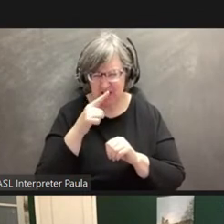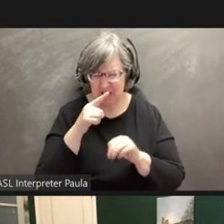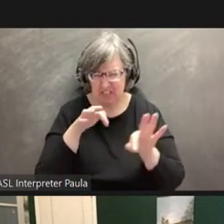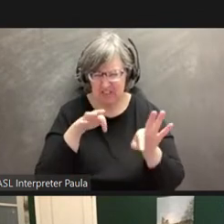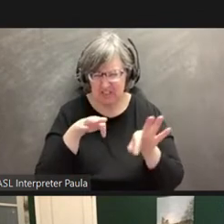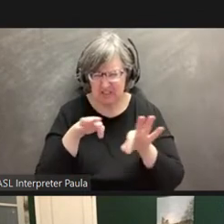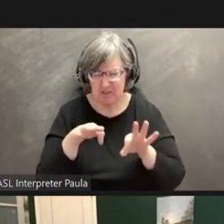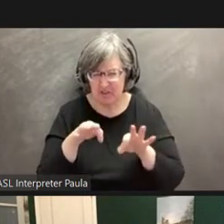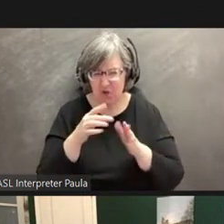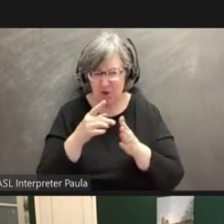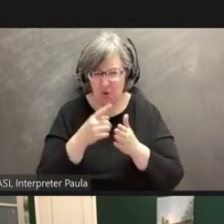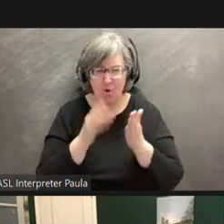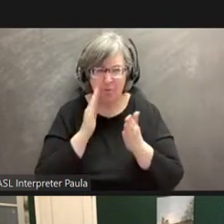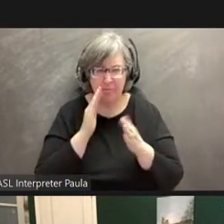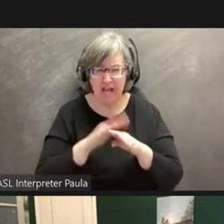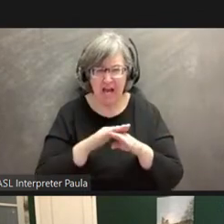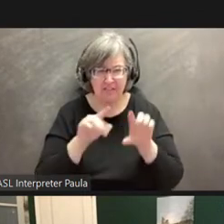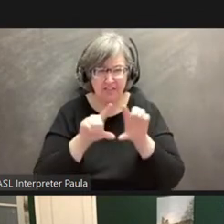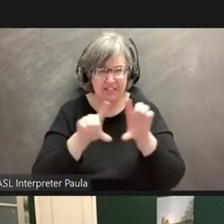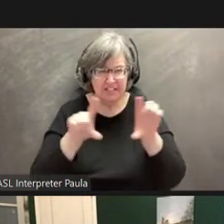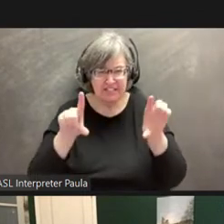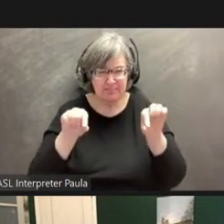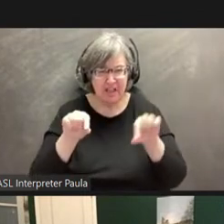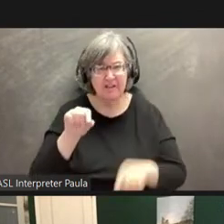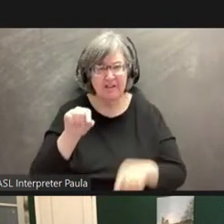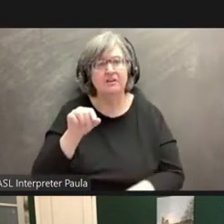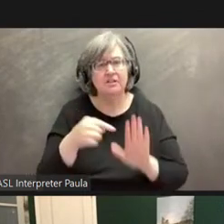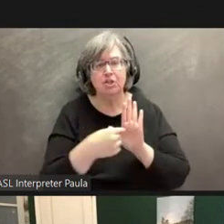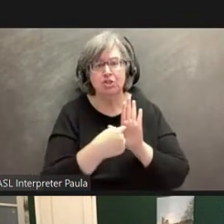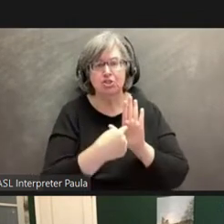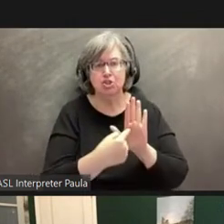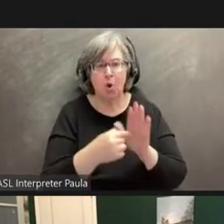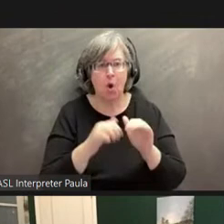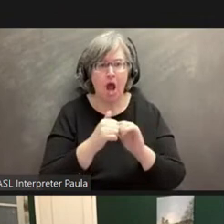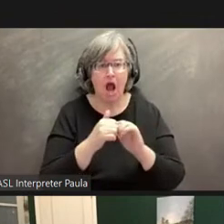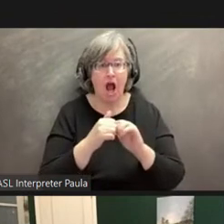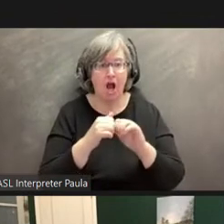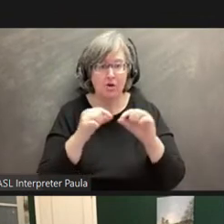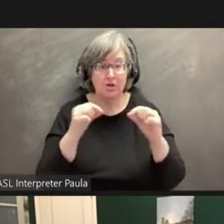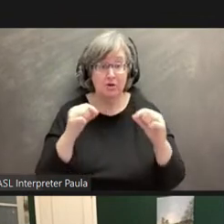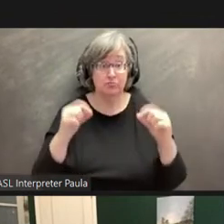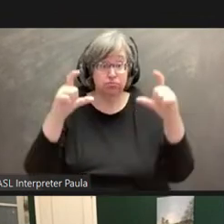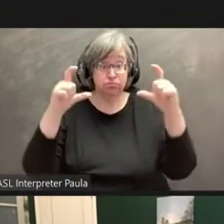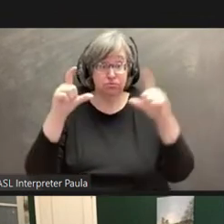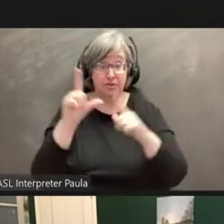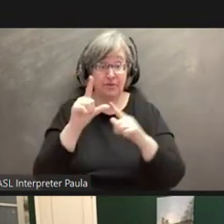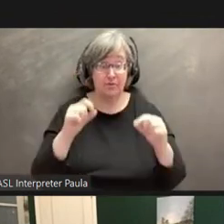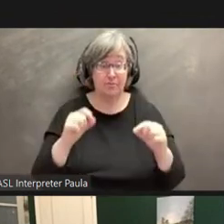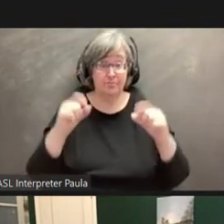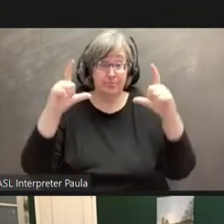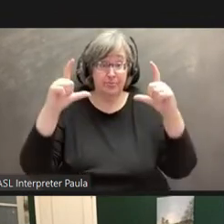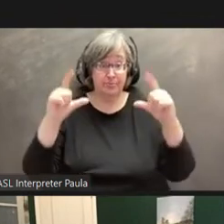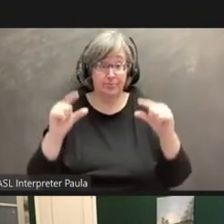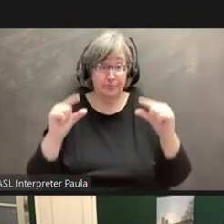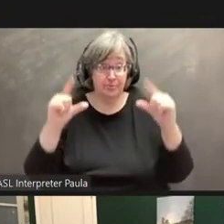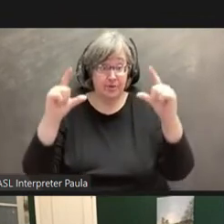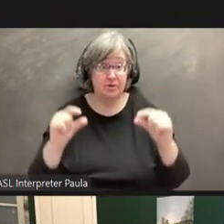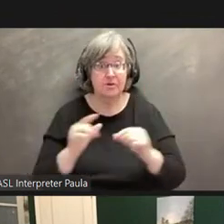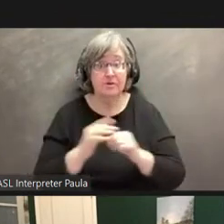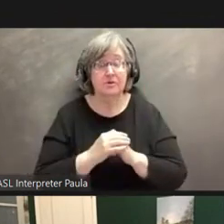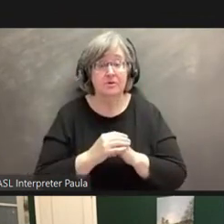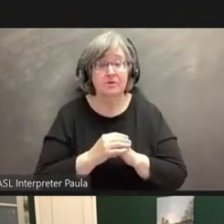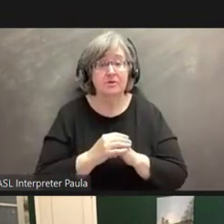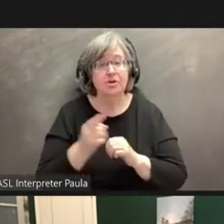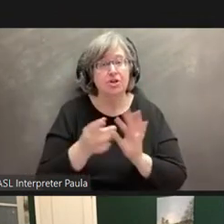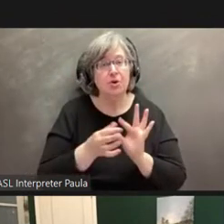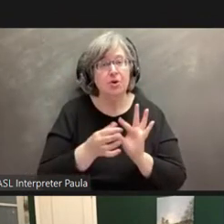of what's going to be on that display, like how big the font your testing is going to be? And you